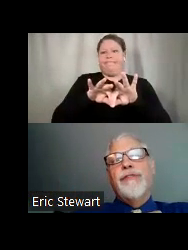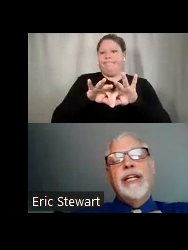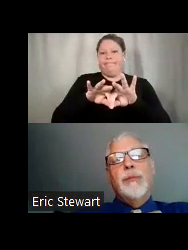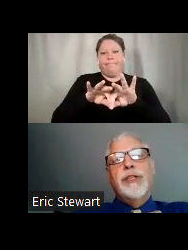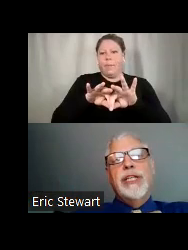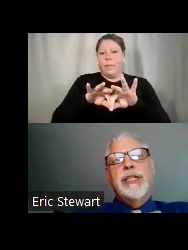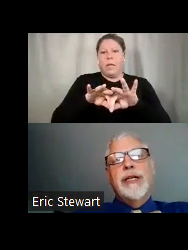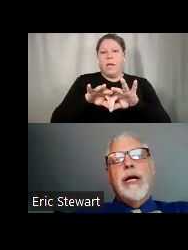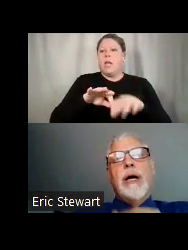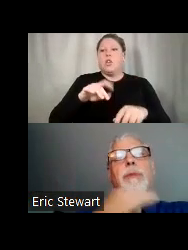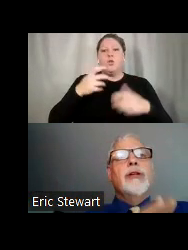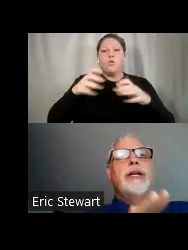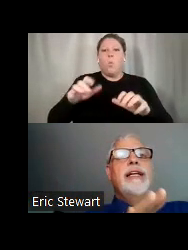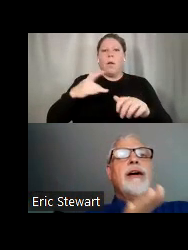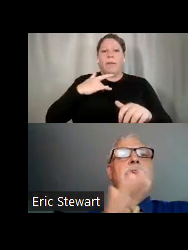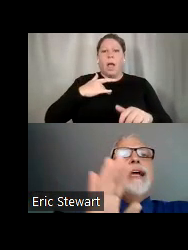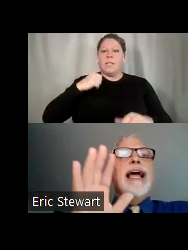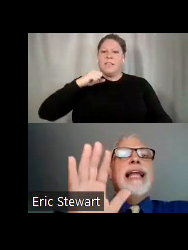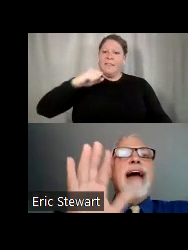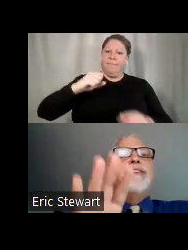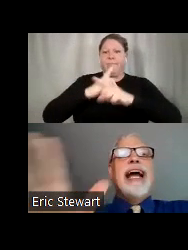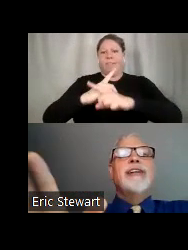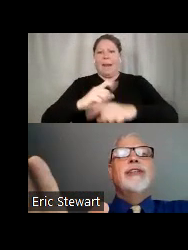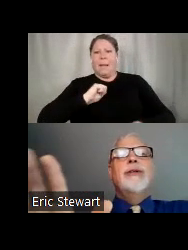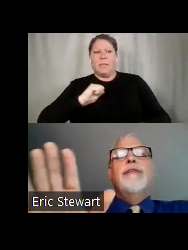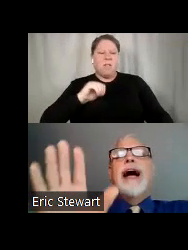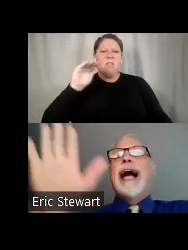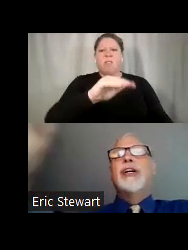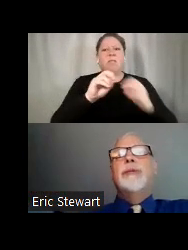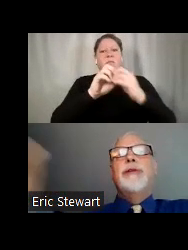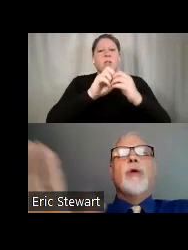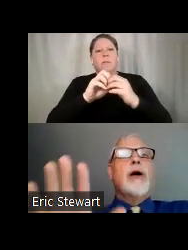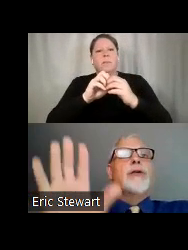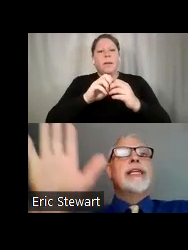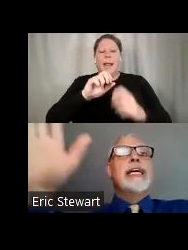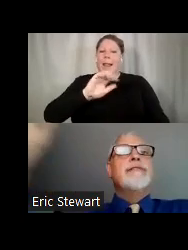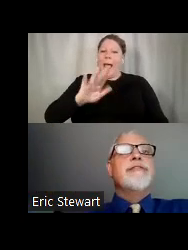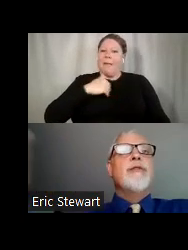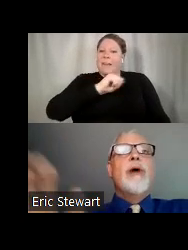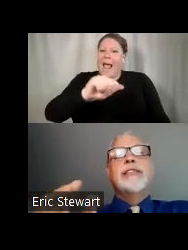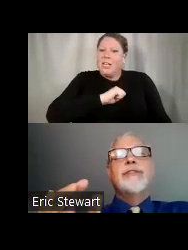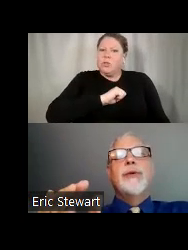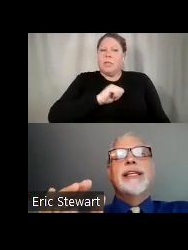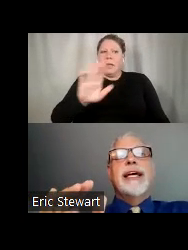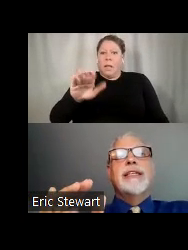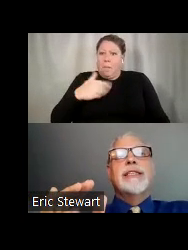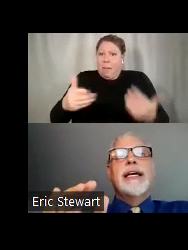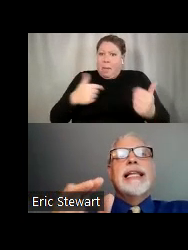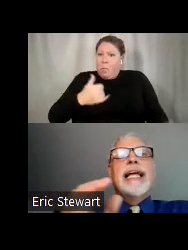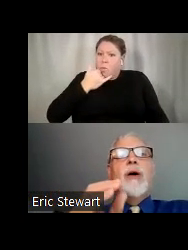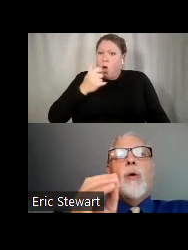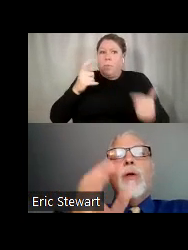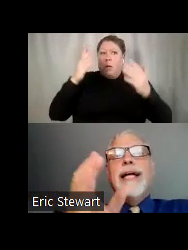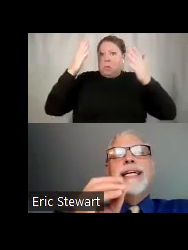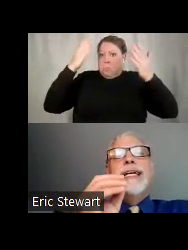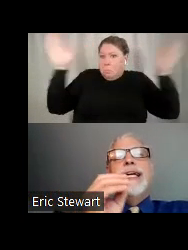where you're defending your position, but looking on and having an attitude of, I could be wrong, or think of different ways of doing things.